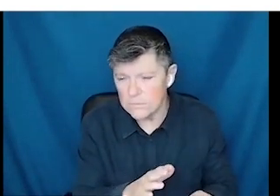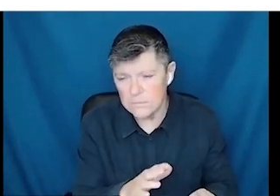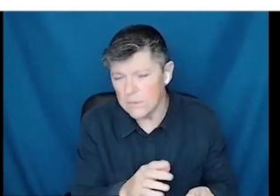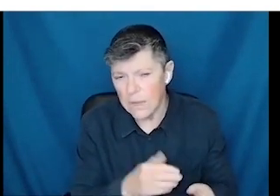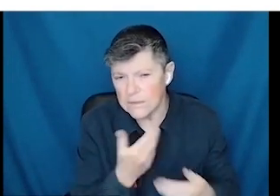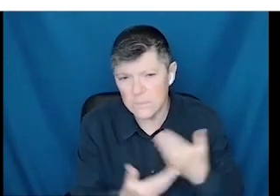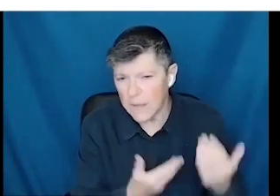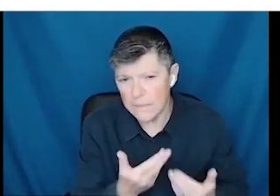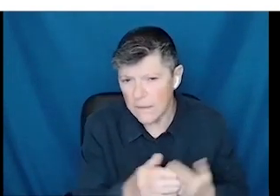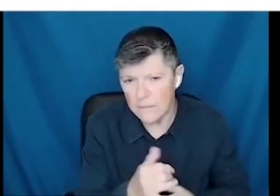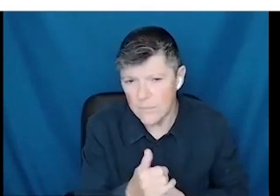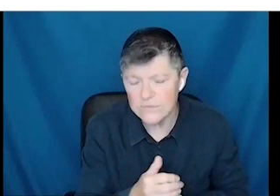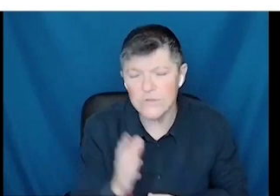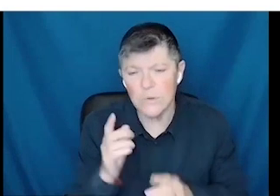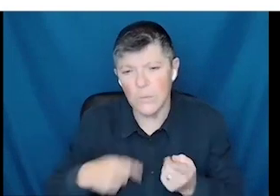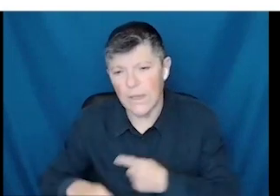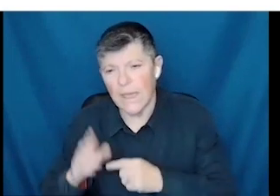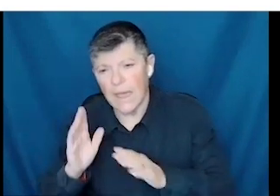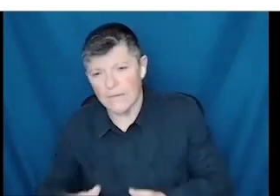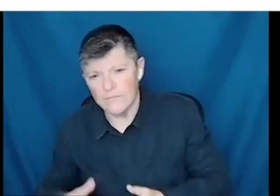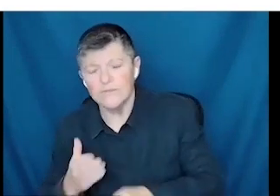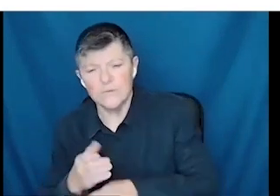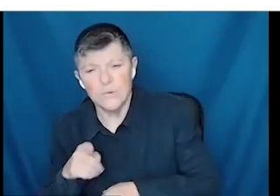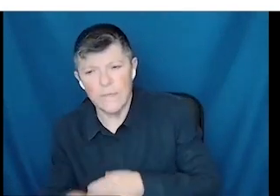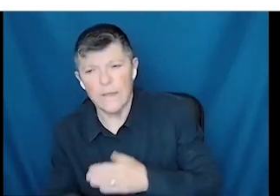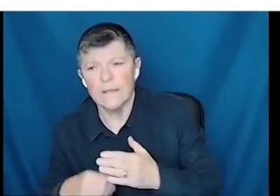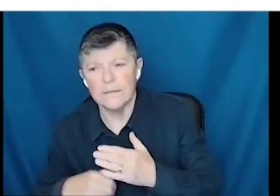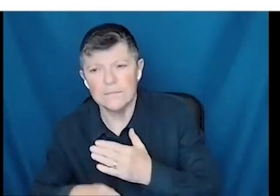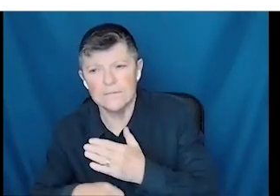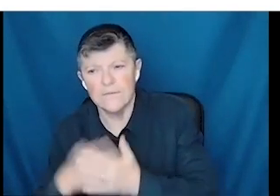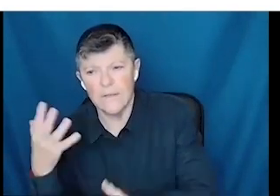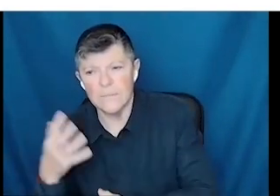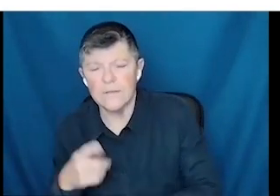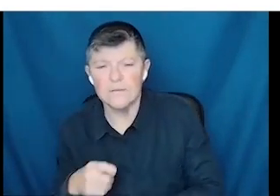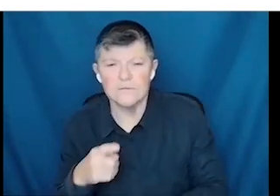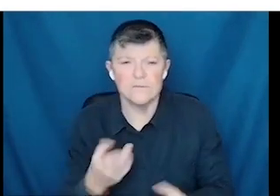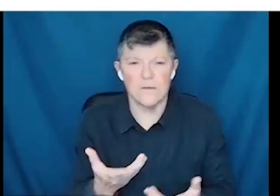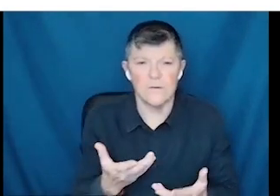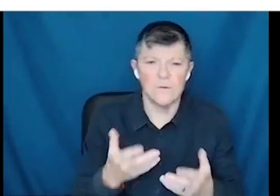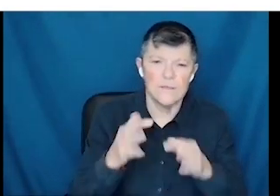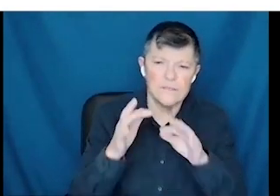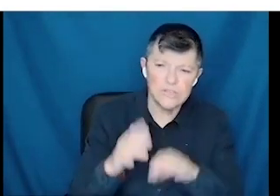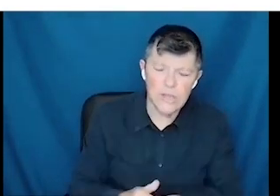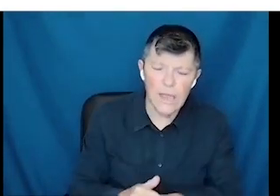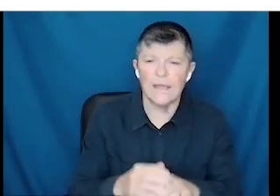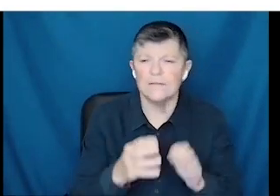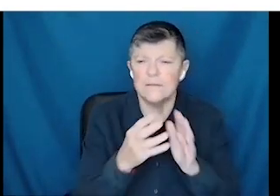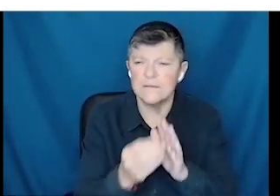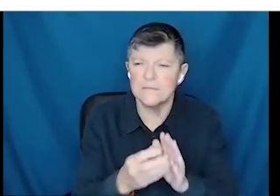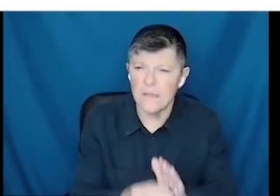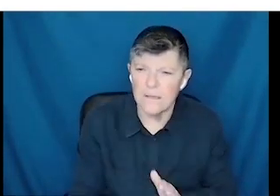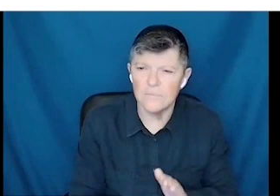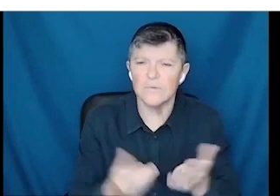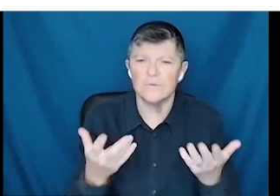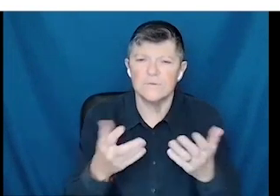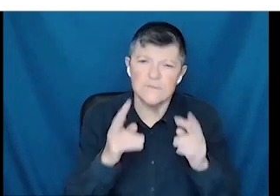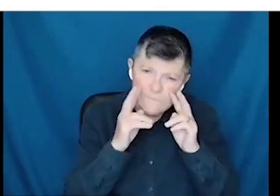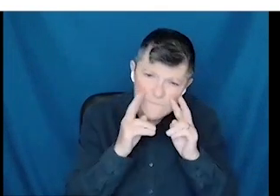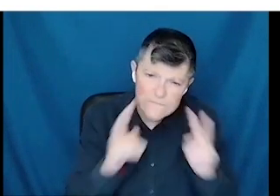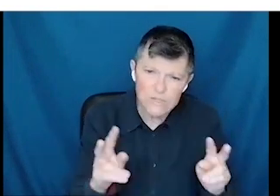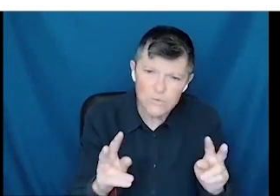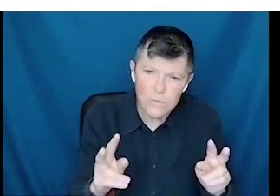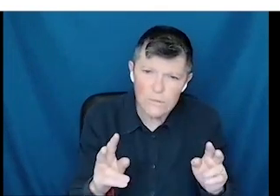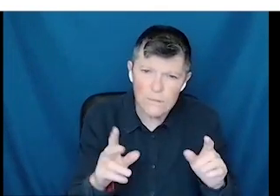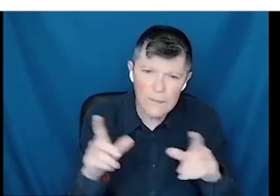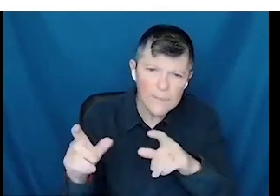have to develop. But yeah, in the chat, saying giving examples, giving visual imagery is really important